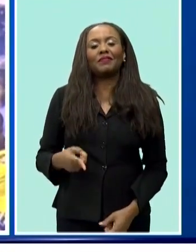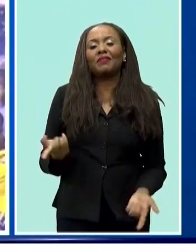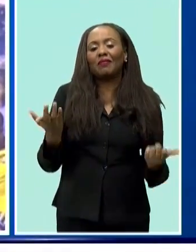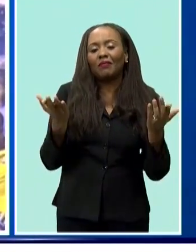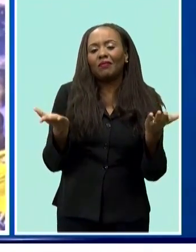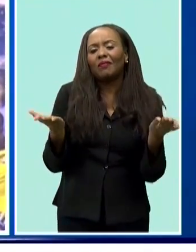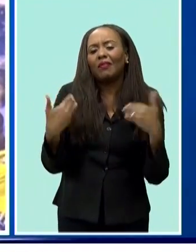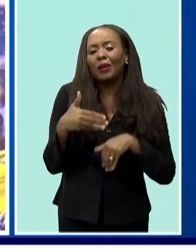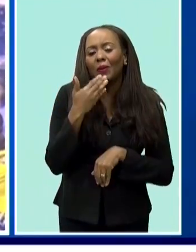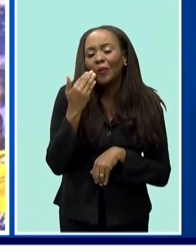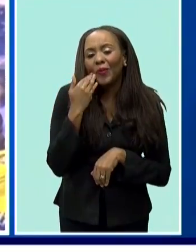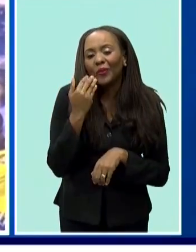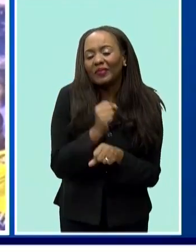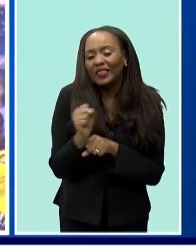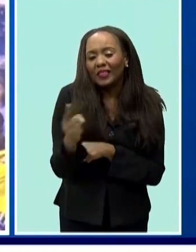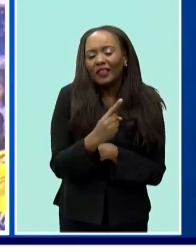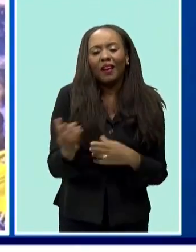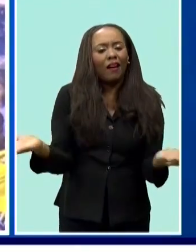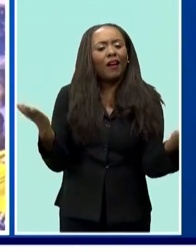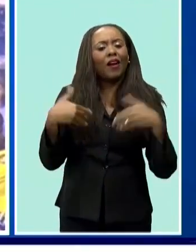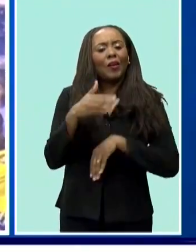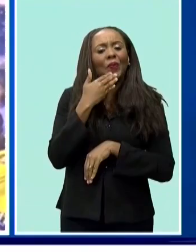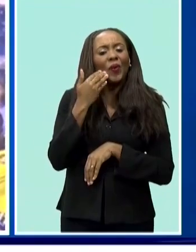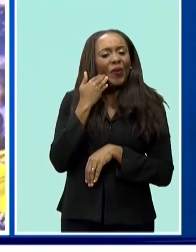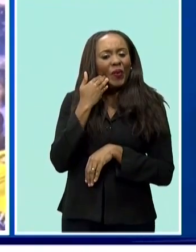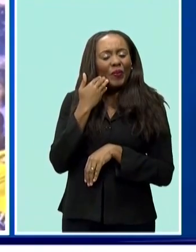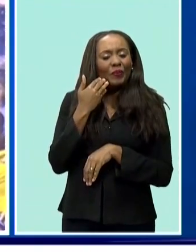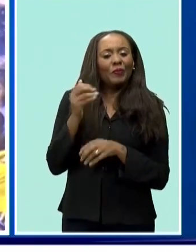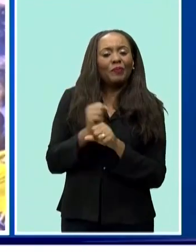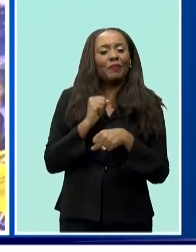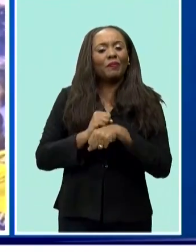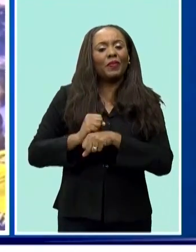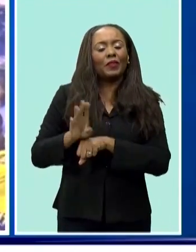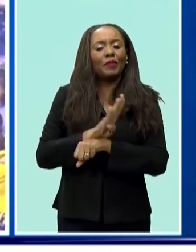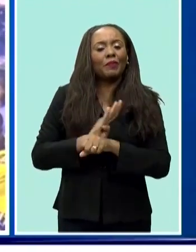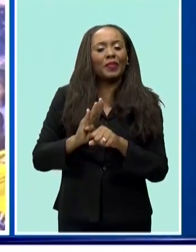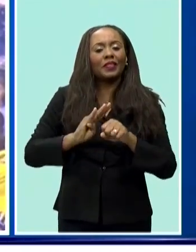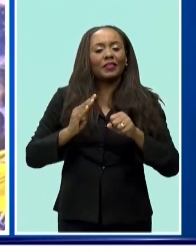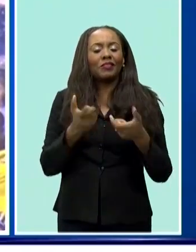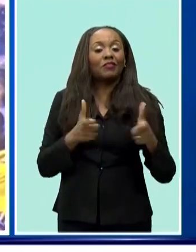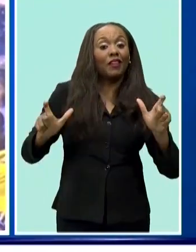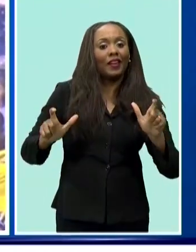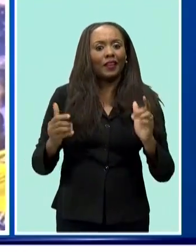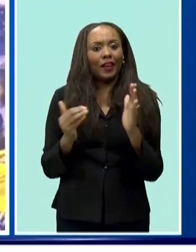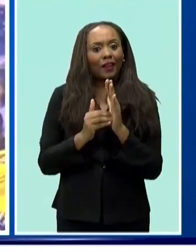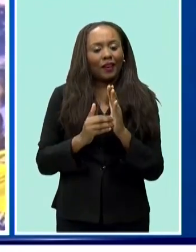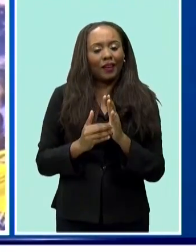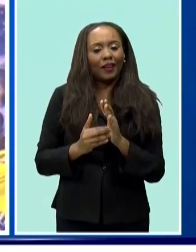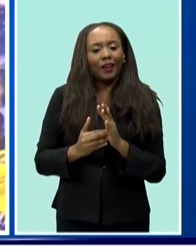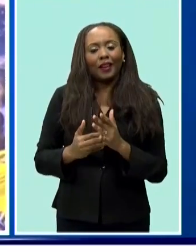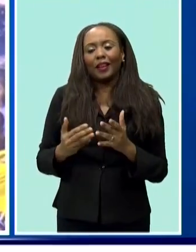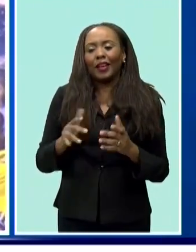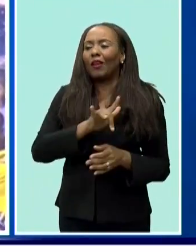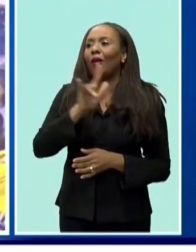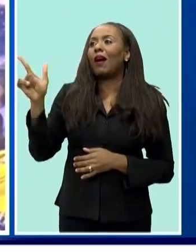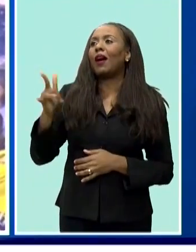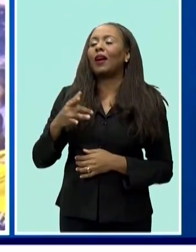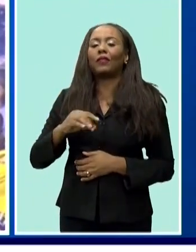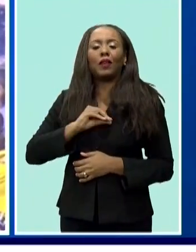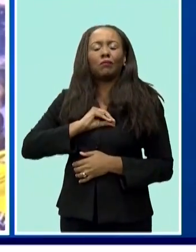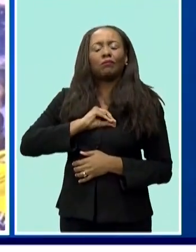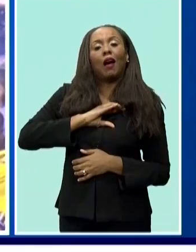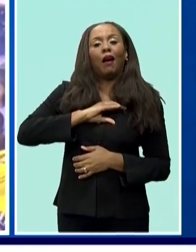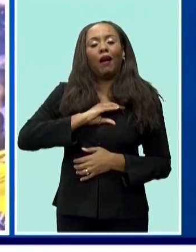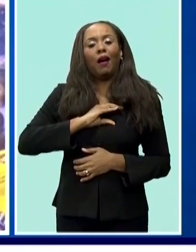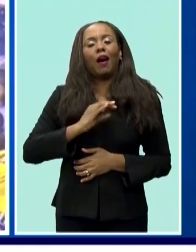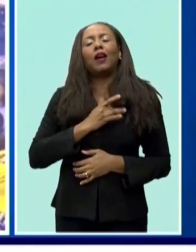in 2020. Come and make Barbados great again. Come and feel that flutter in your heart when